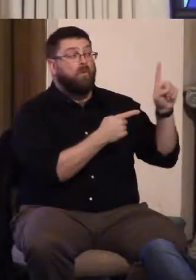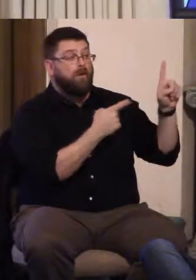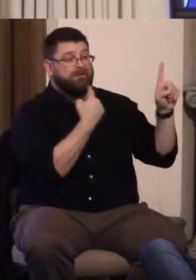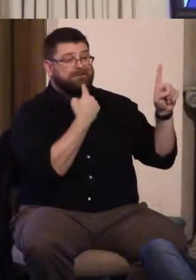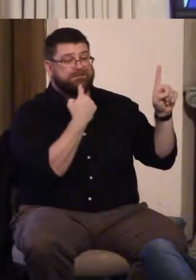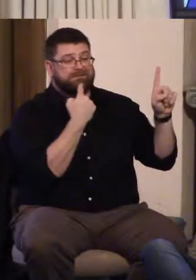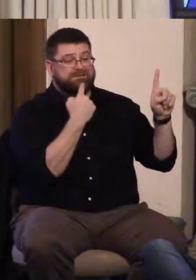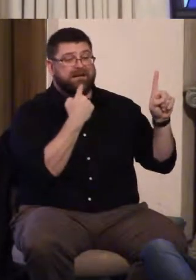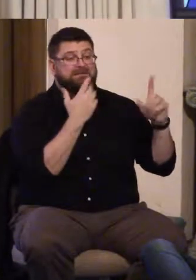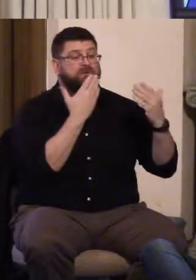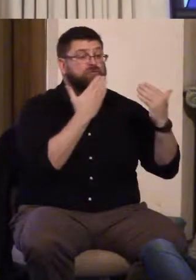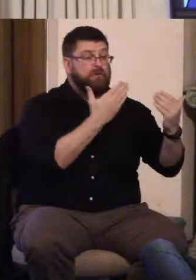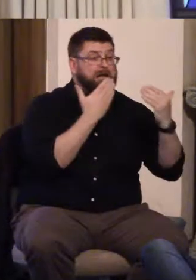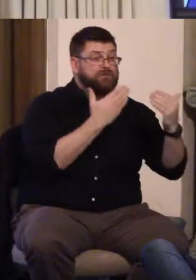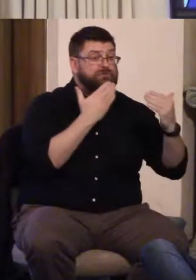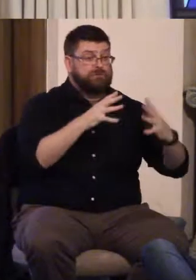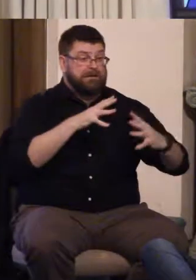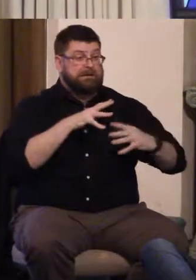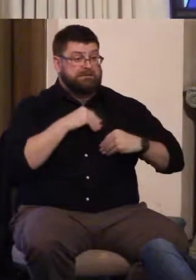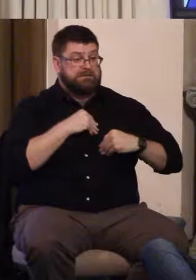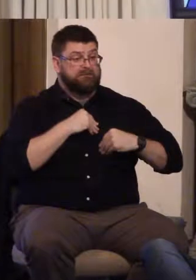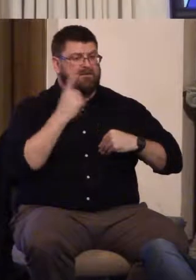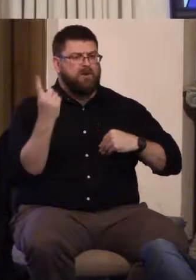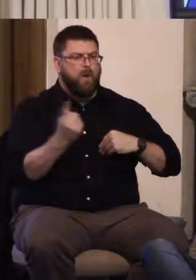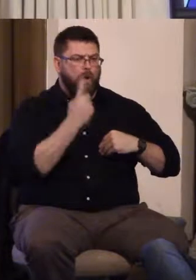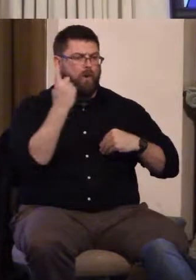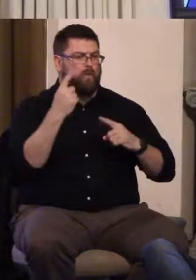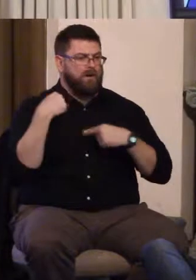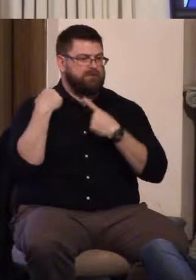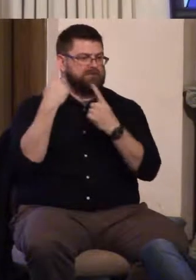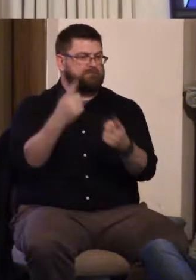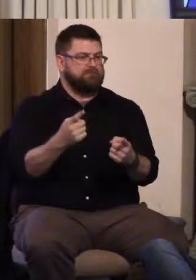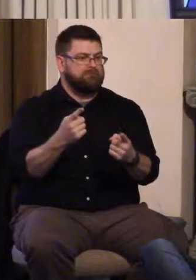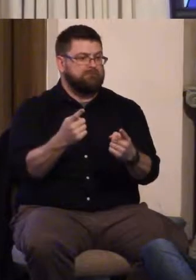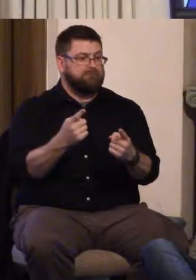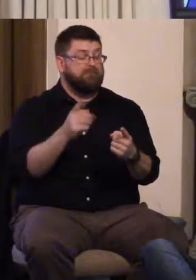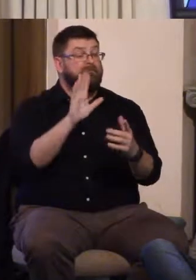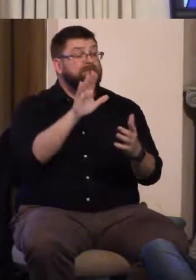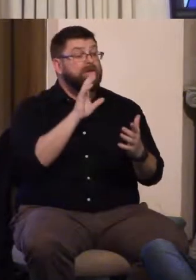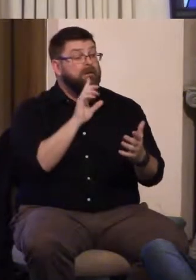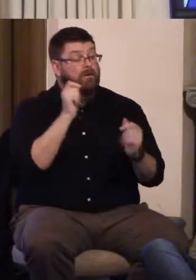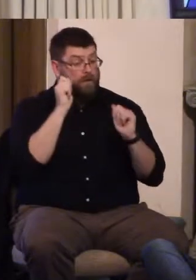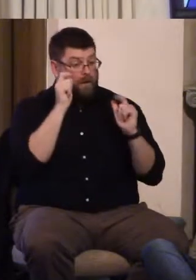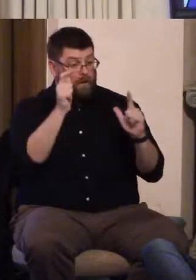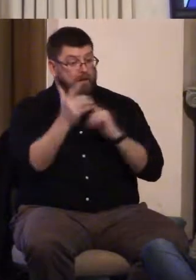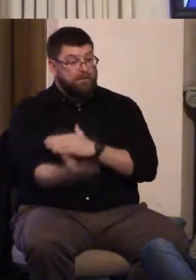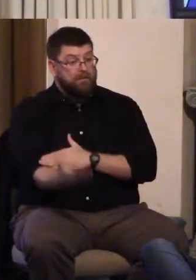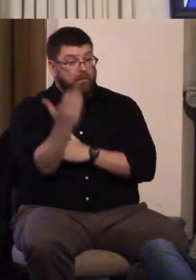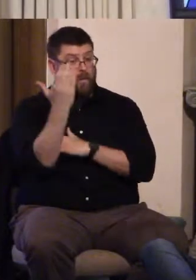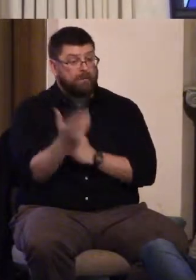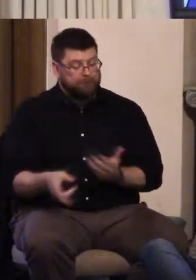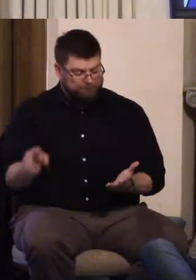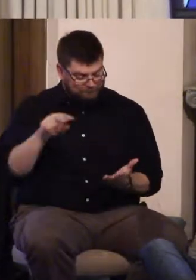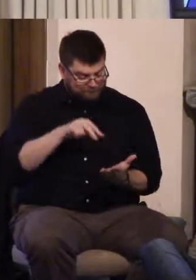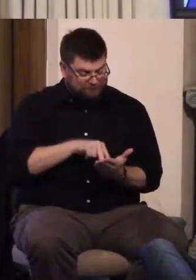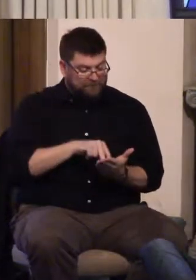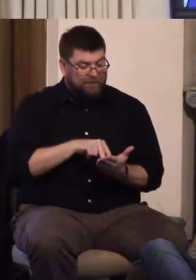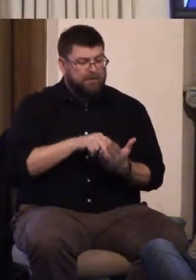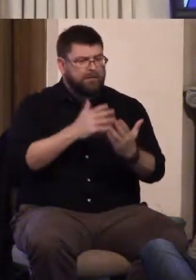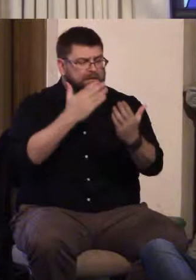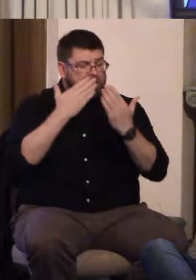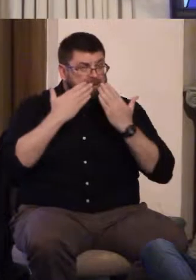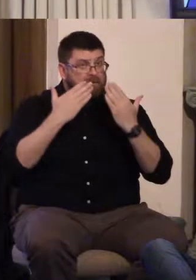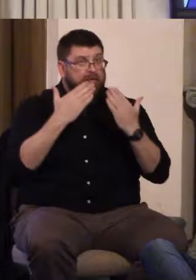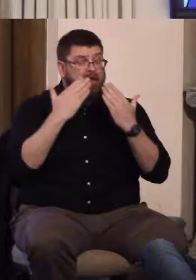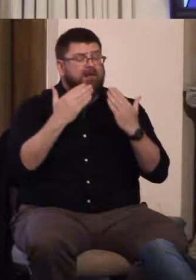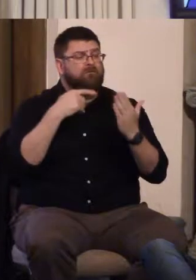is gratitude and acceptance always work. Because when I can wake up in the morning and be grateful for this yet